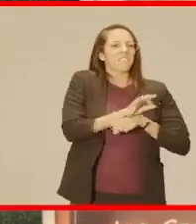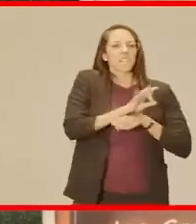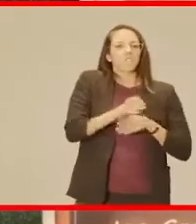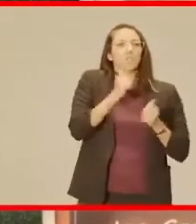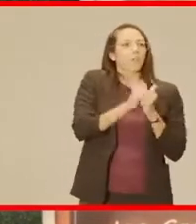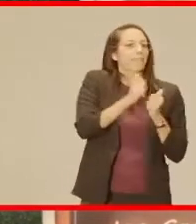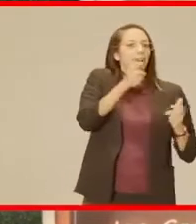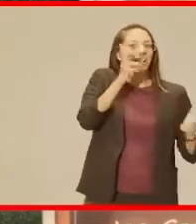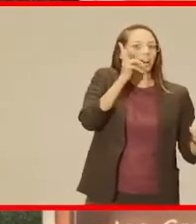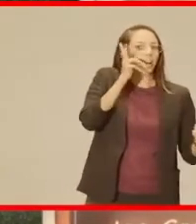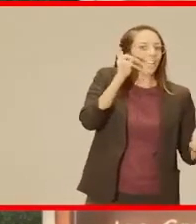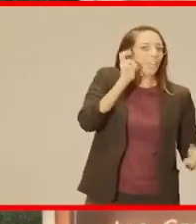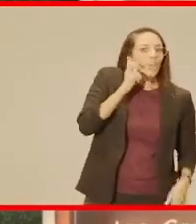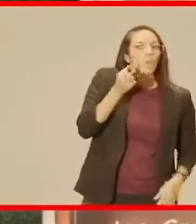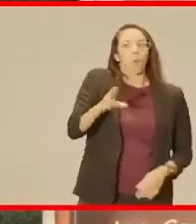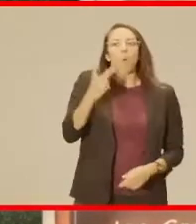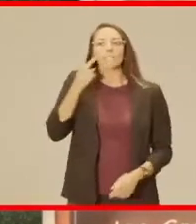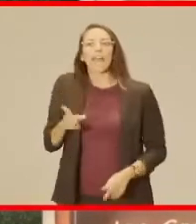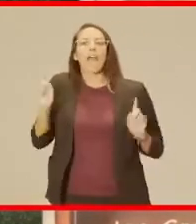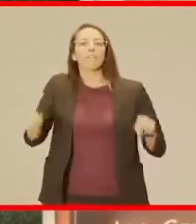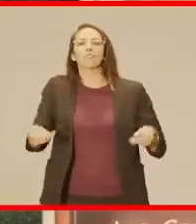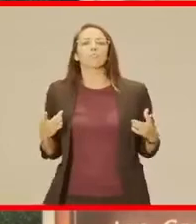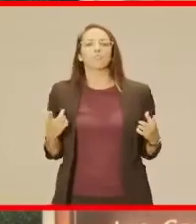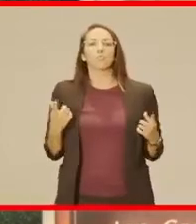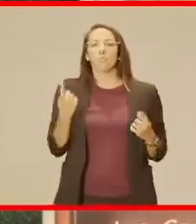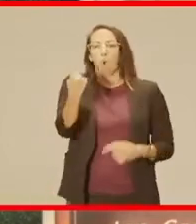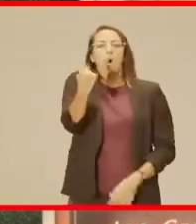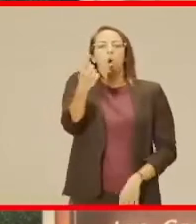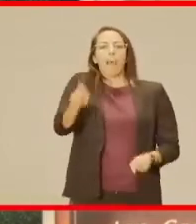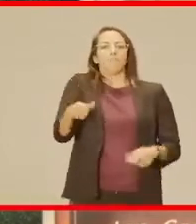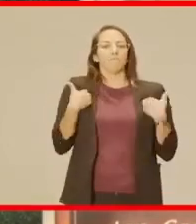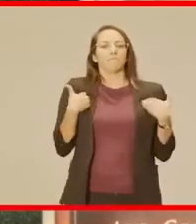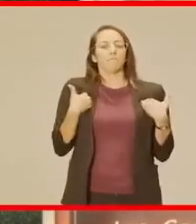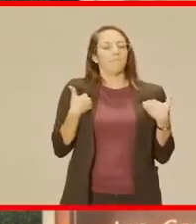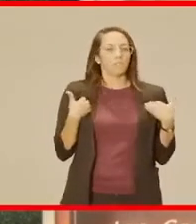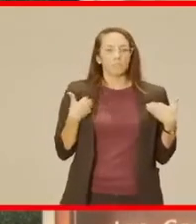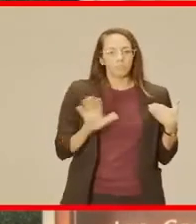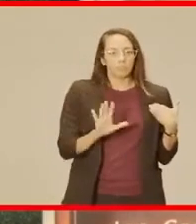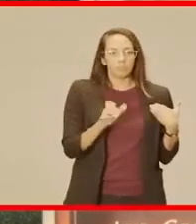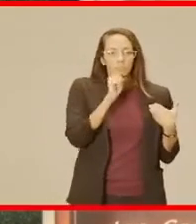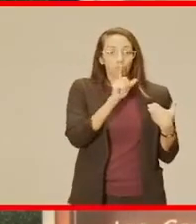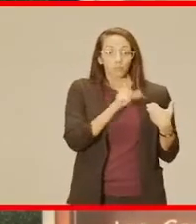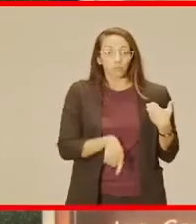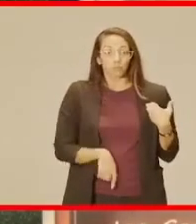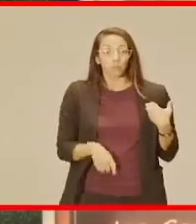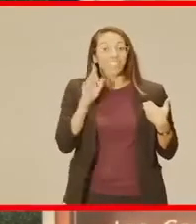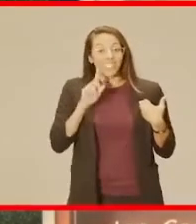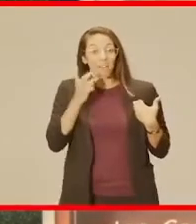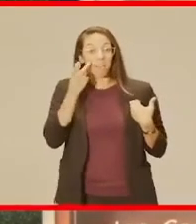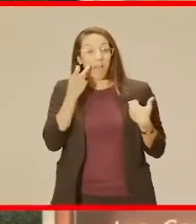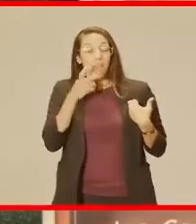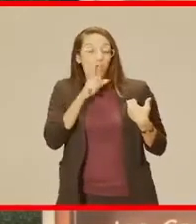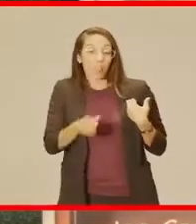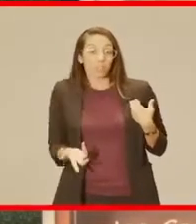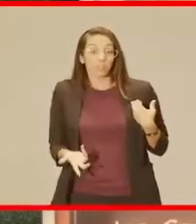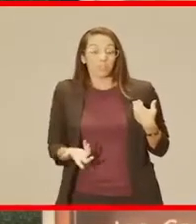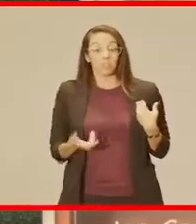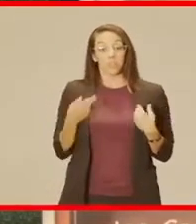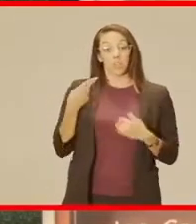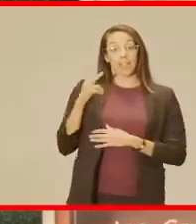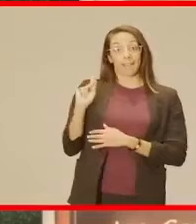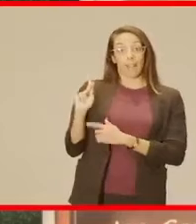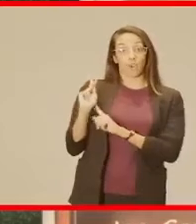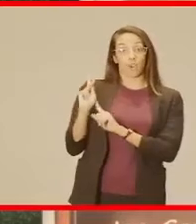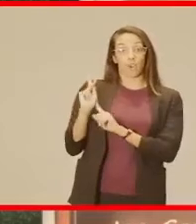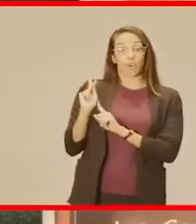hearing or sight. And if there's anything we can learn about the story of Helen Keller, it's that disabilities